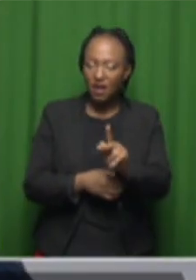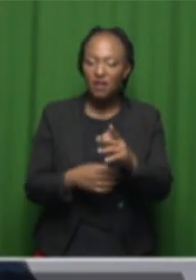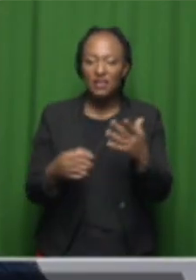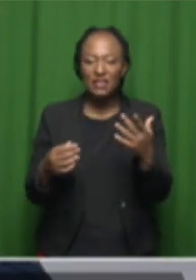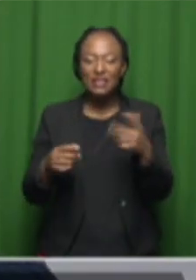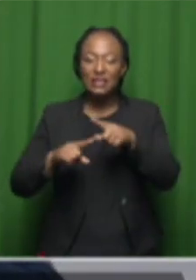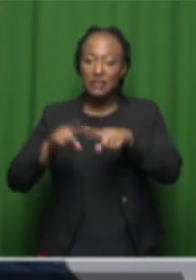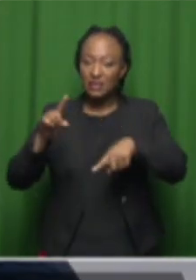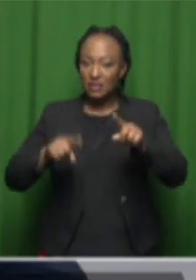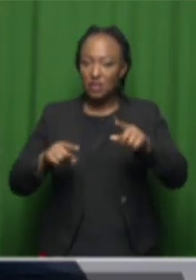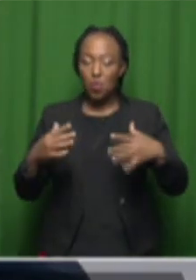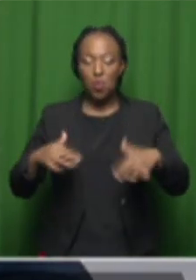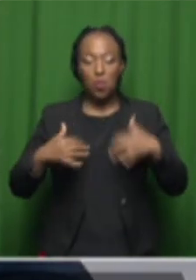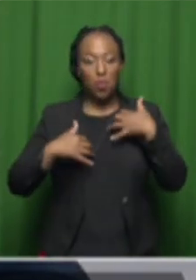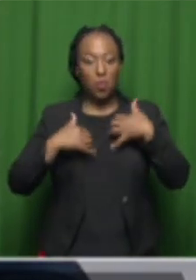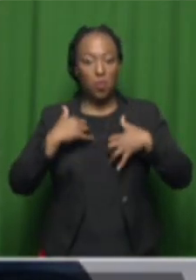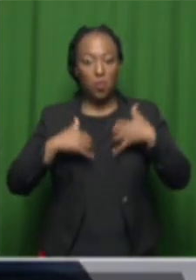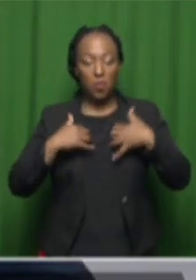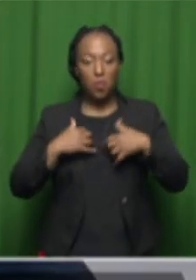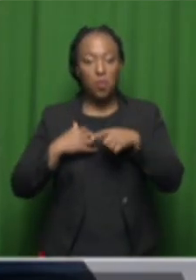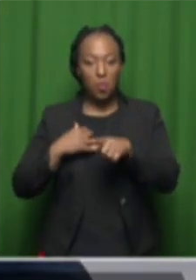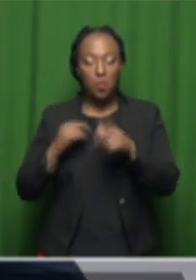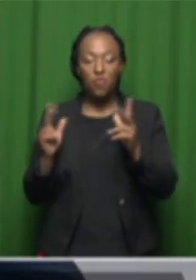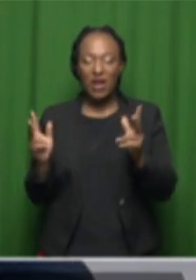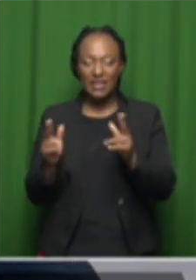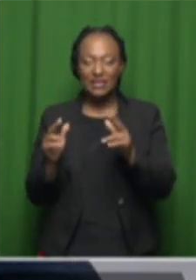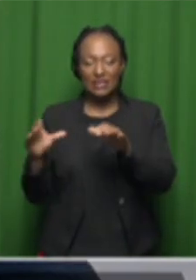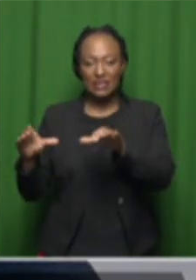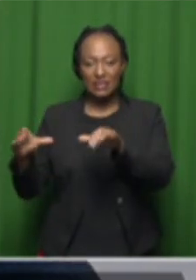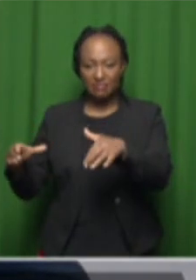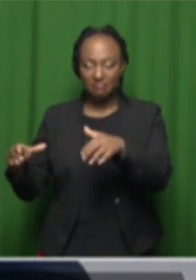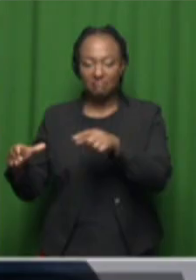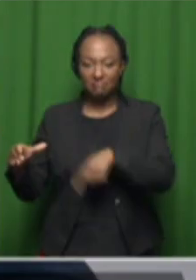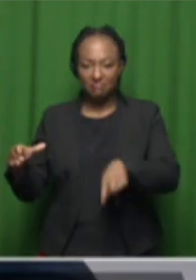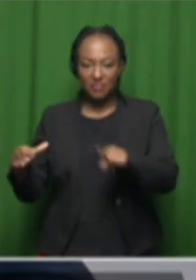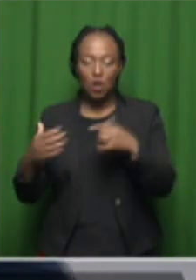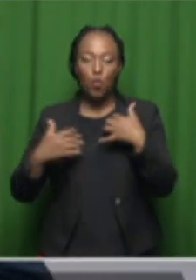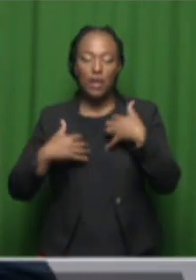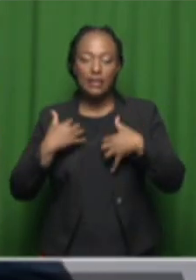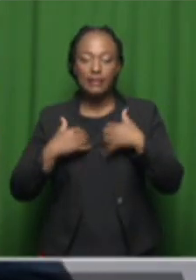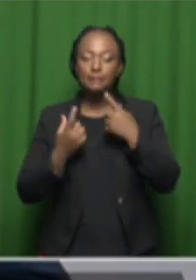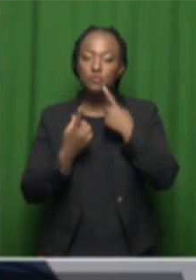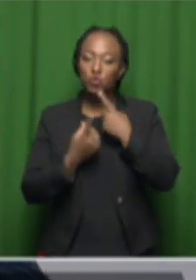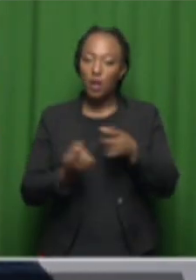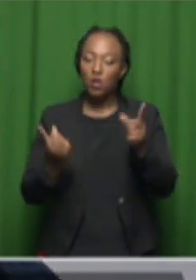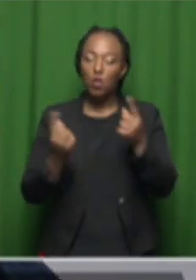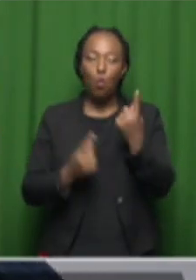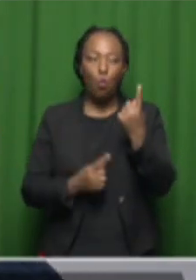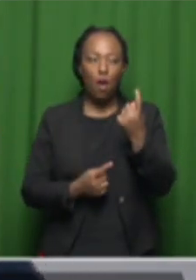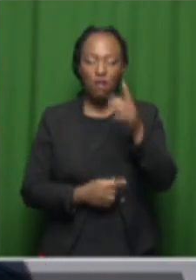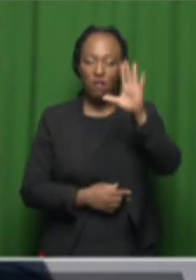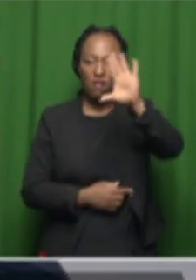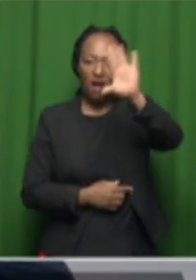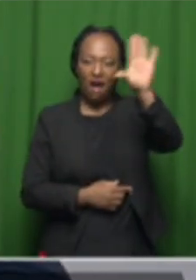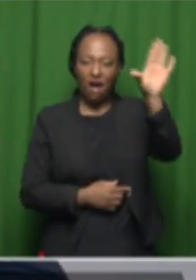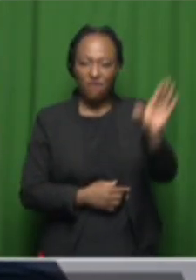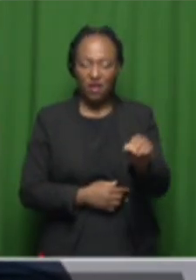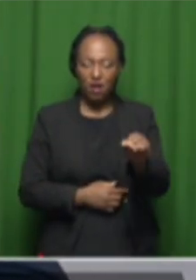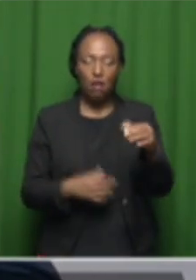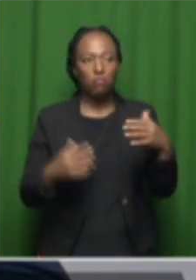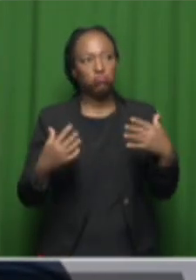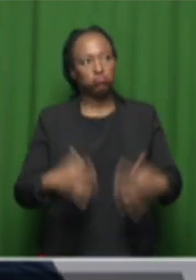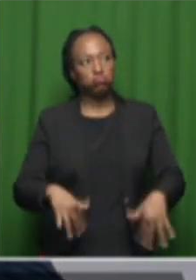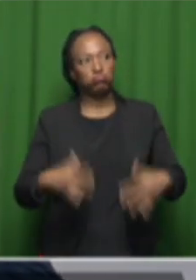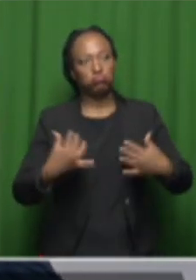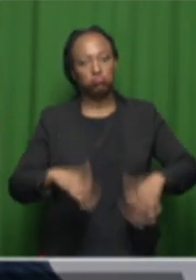so that's a really exciting thing, the Adele de Jacques edit. We're also very excited to announce that one of Africa's most